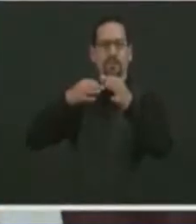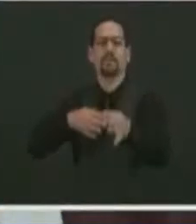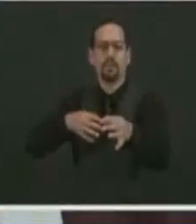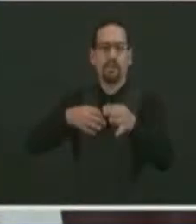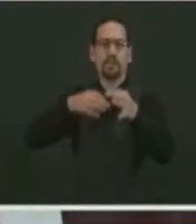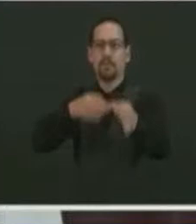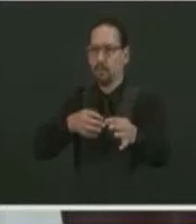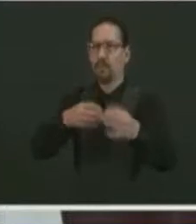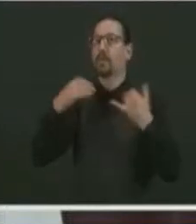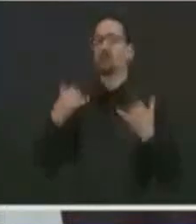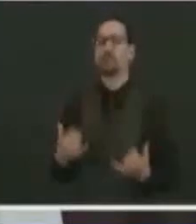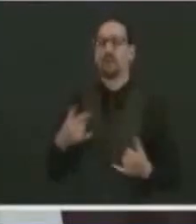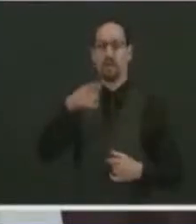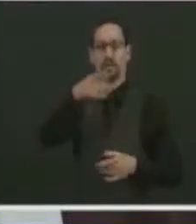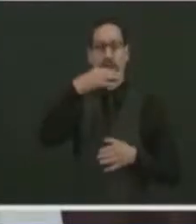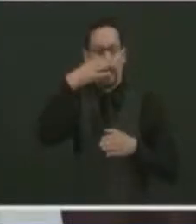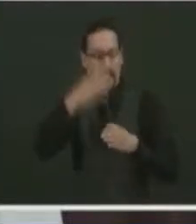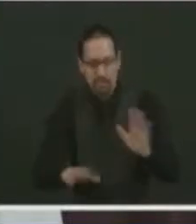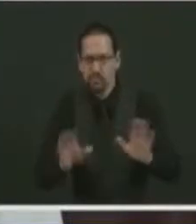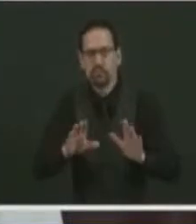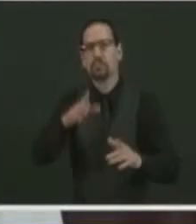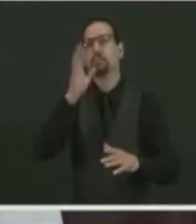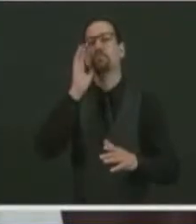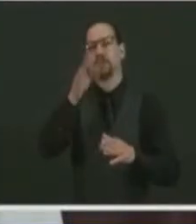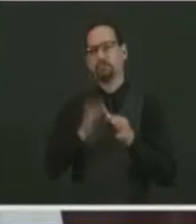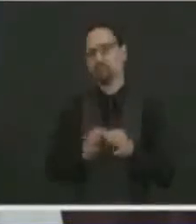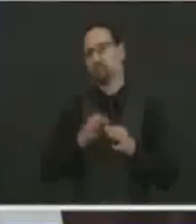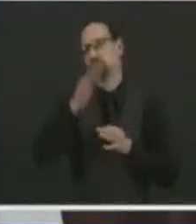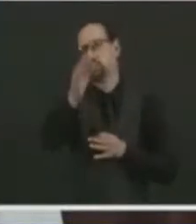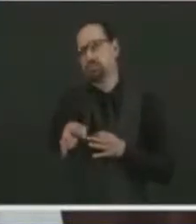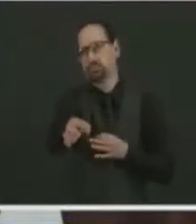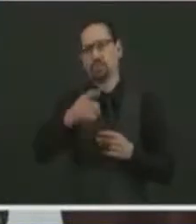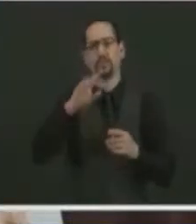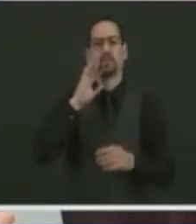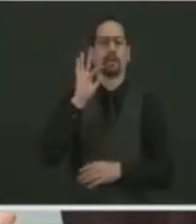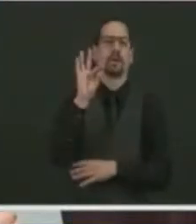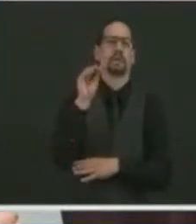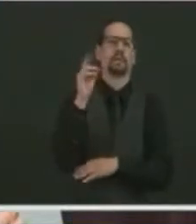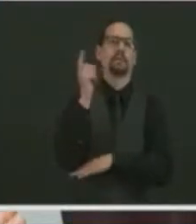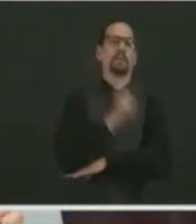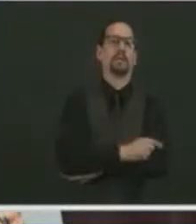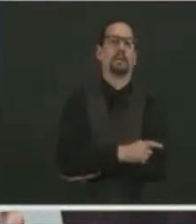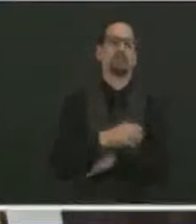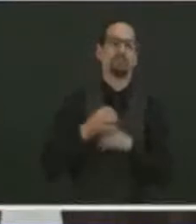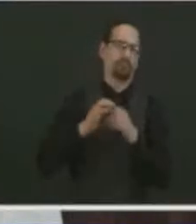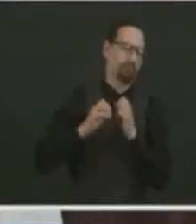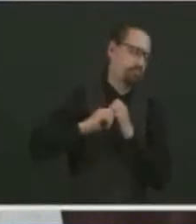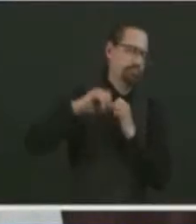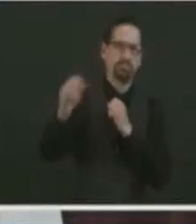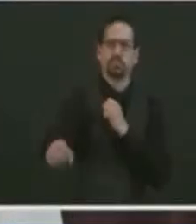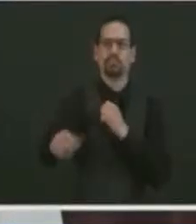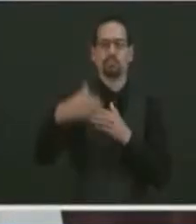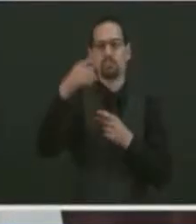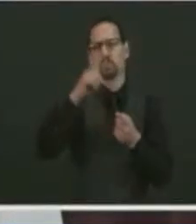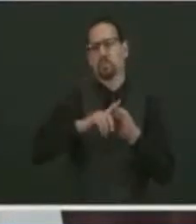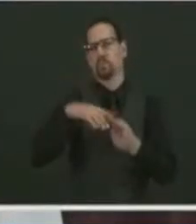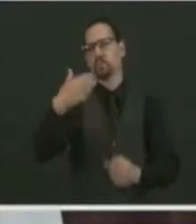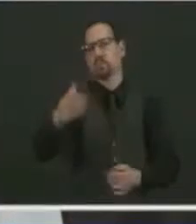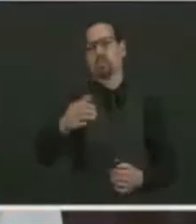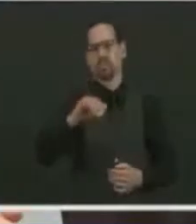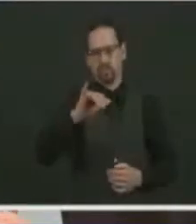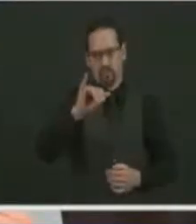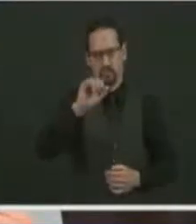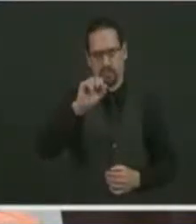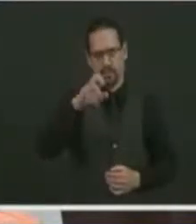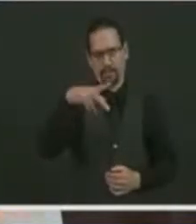we're also granting a 90-day extension for those set to expire in June. So if